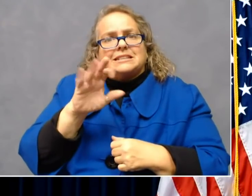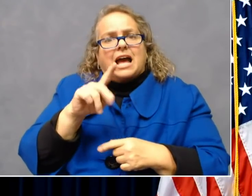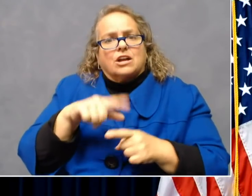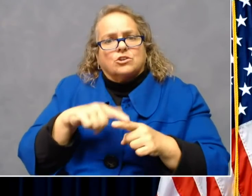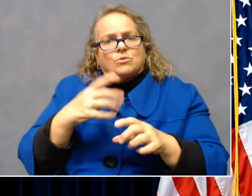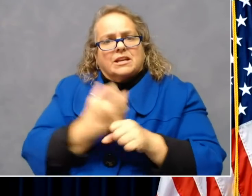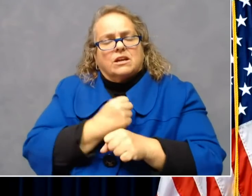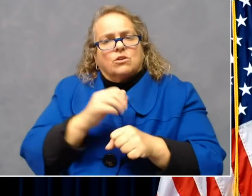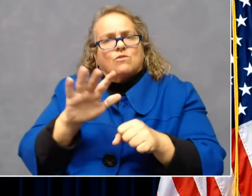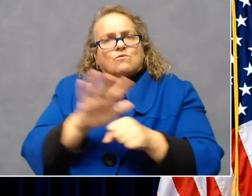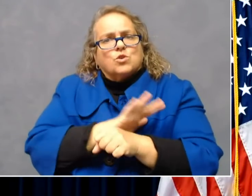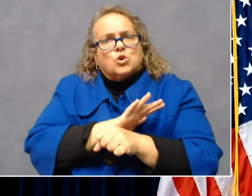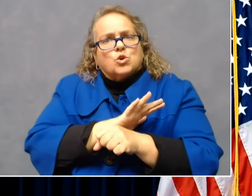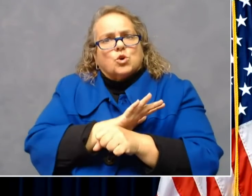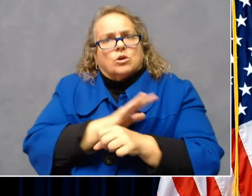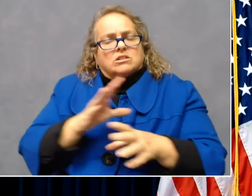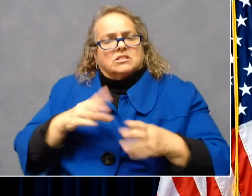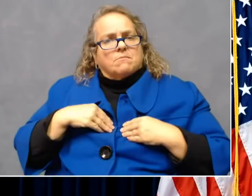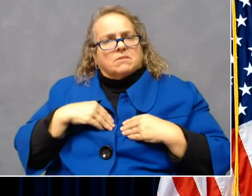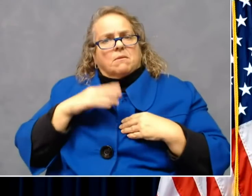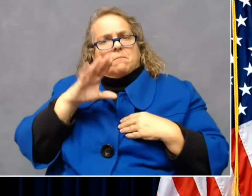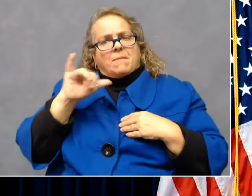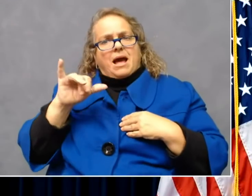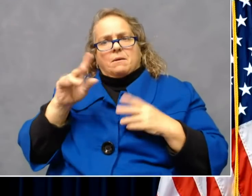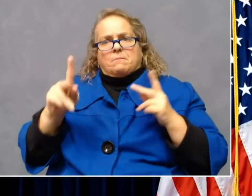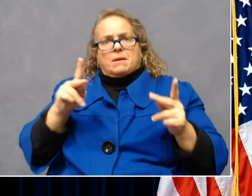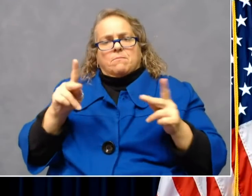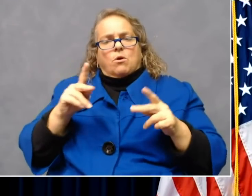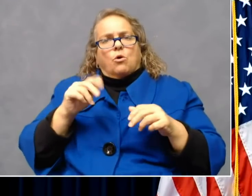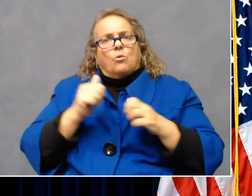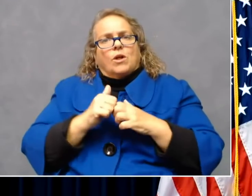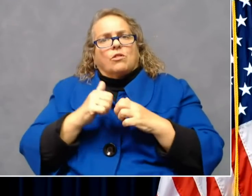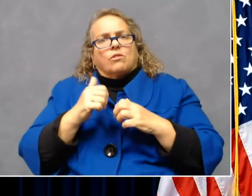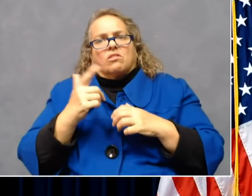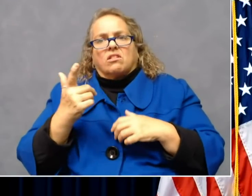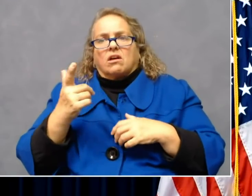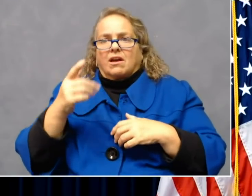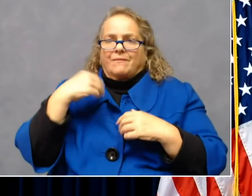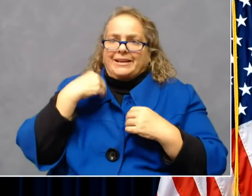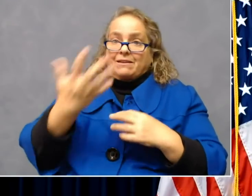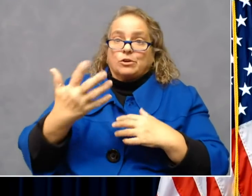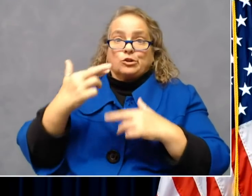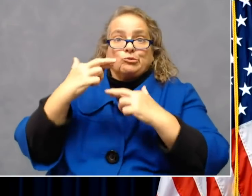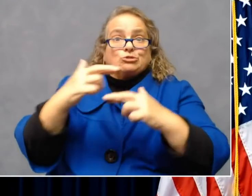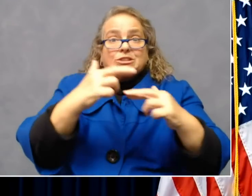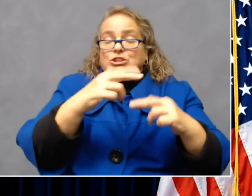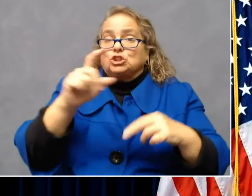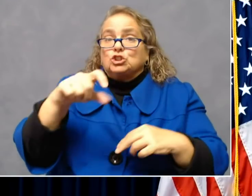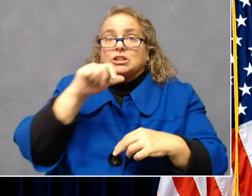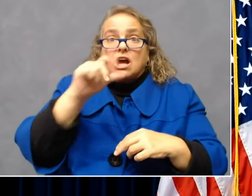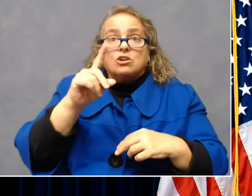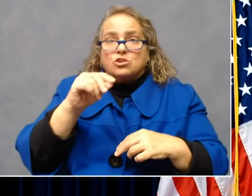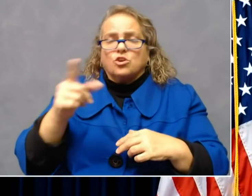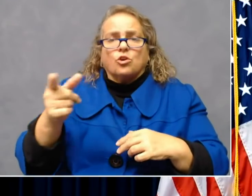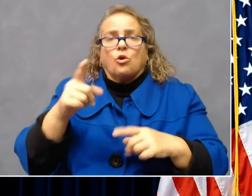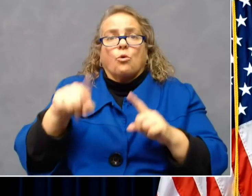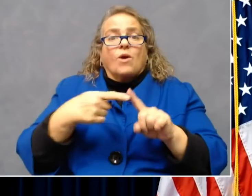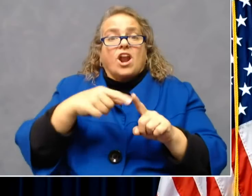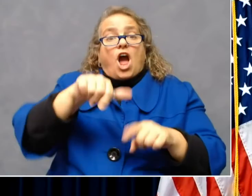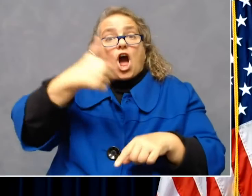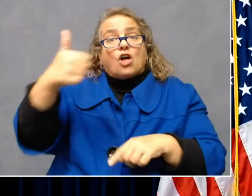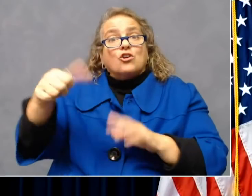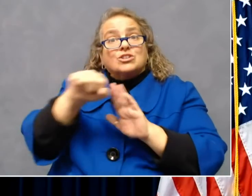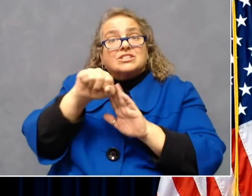on restrictions, especially from people who are on the fence about it, when other state lawmakers are tweeting or vocalizing support